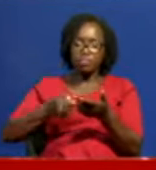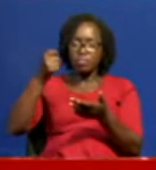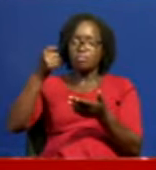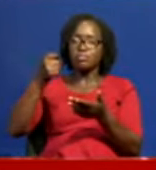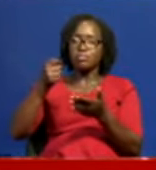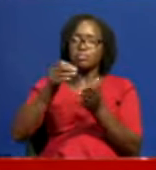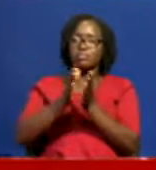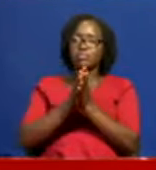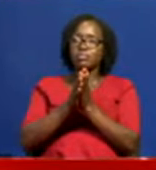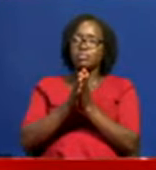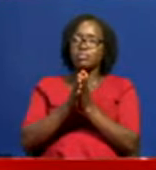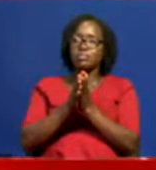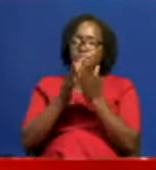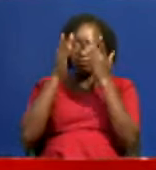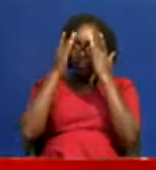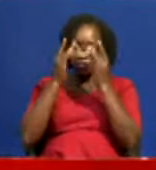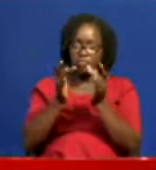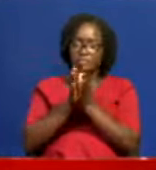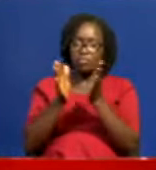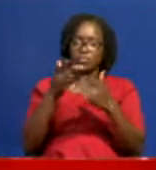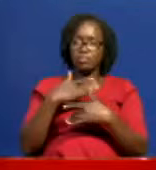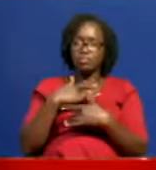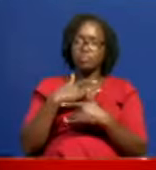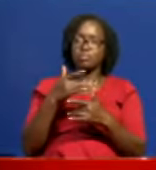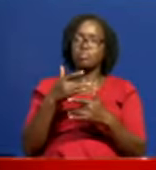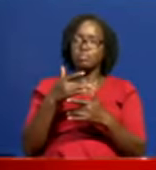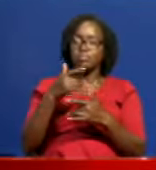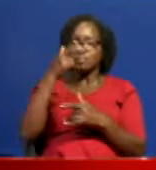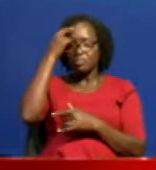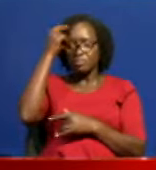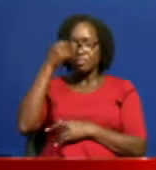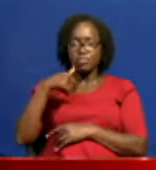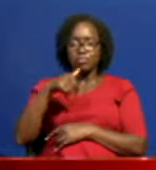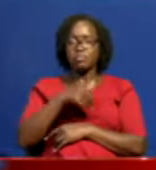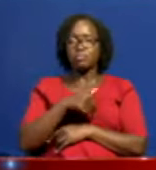discretion with the public interest in our mind.